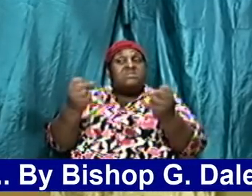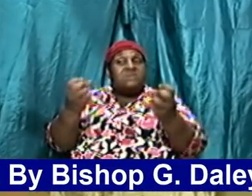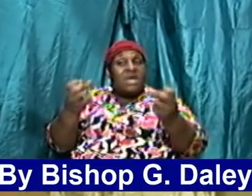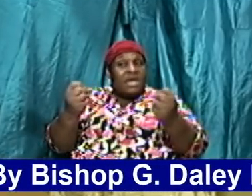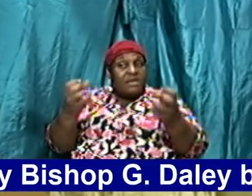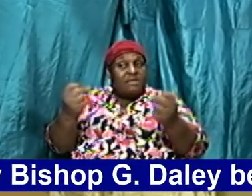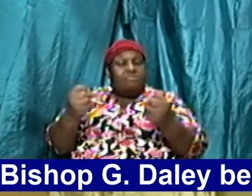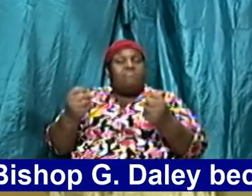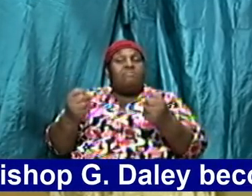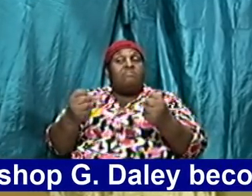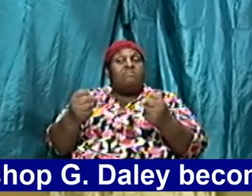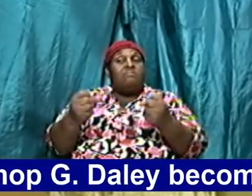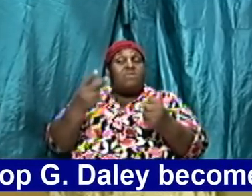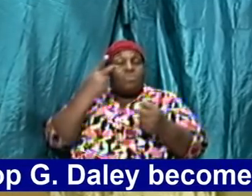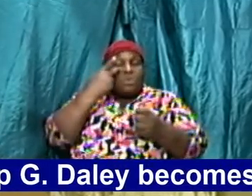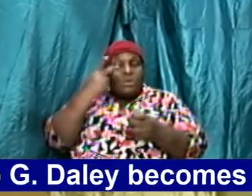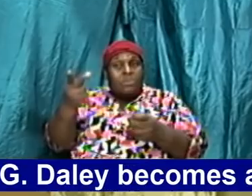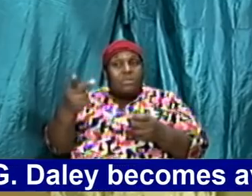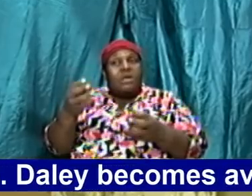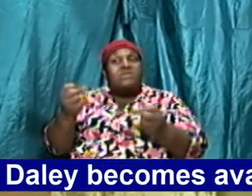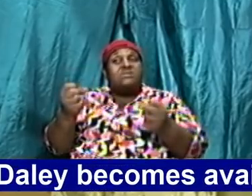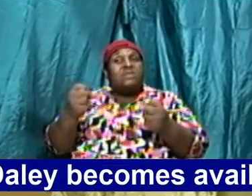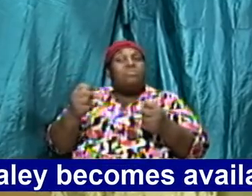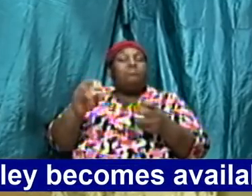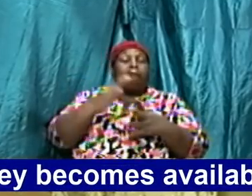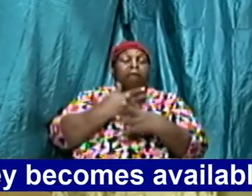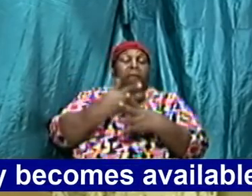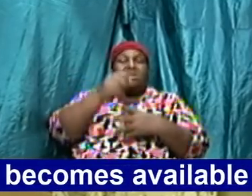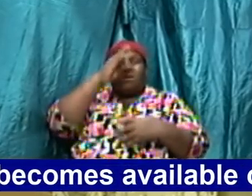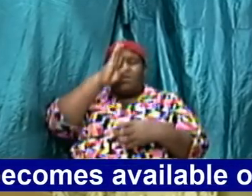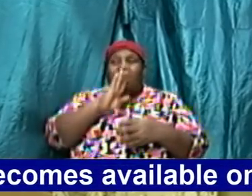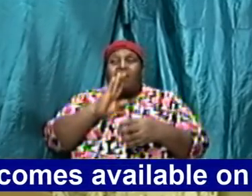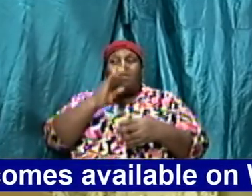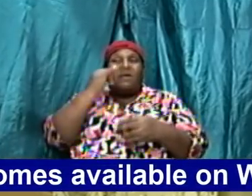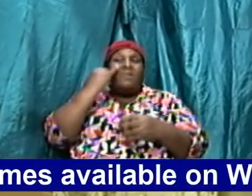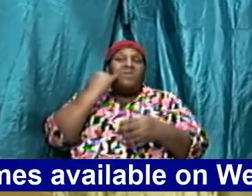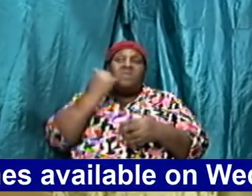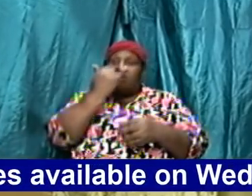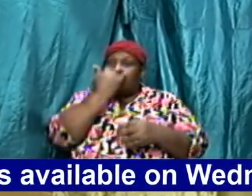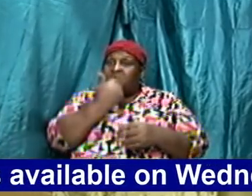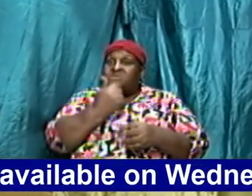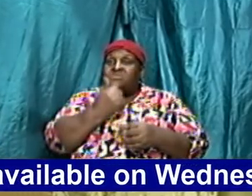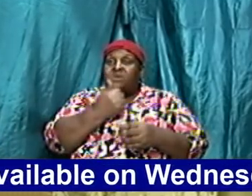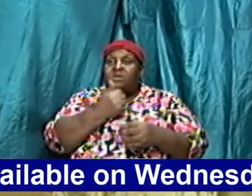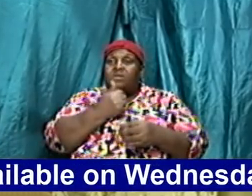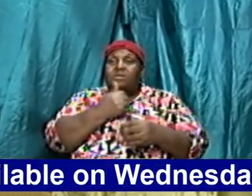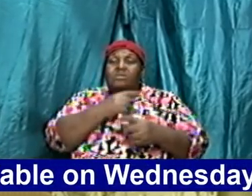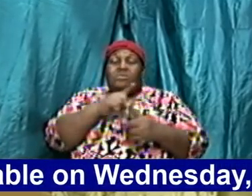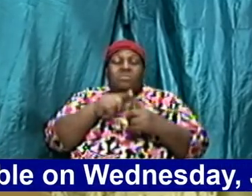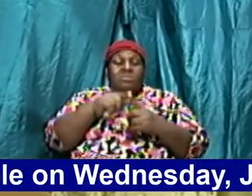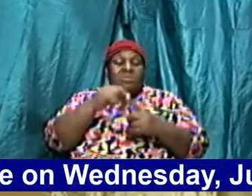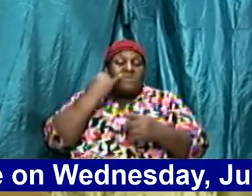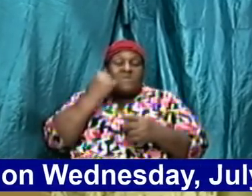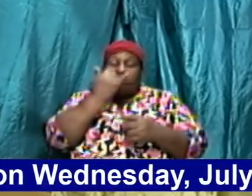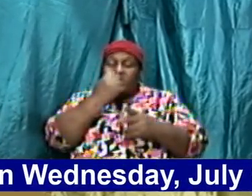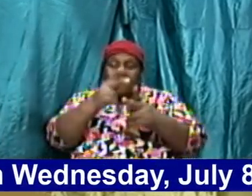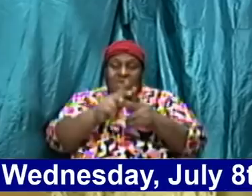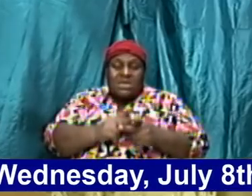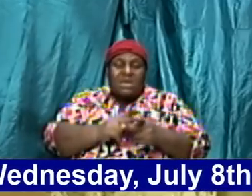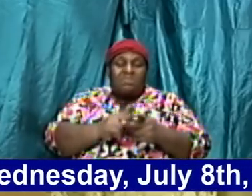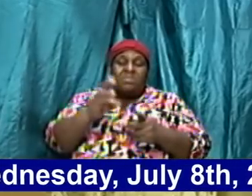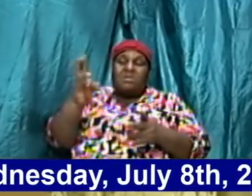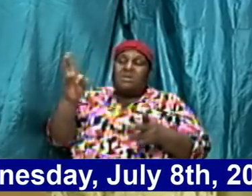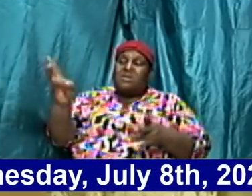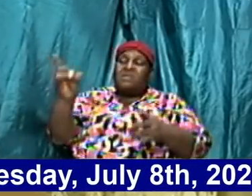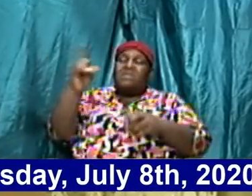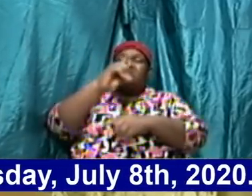covenant was between God and Israel. When Israel kept the Sabbath, it said to people that were looking on